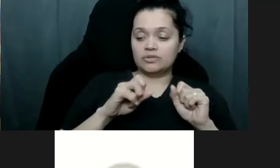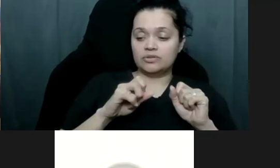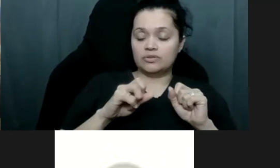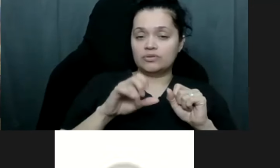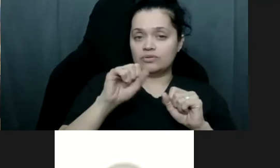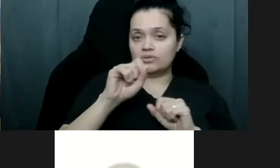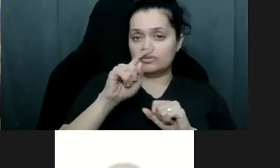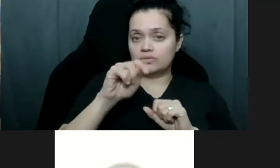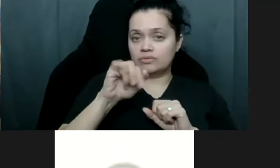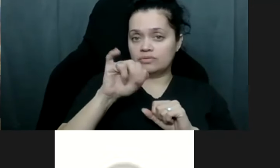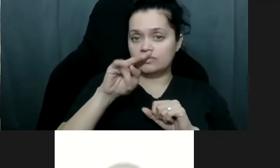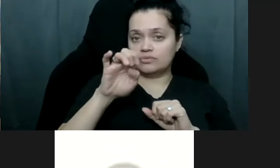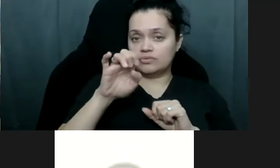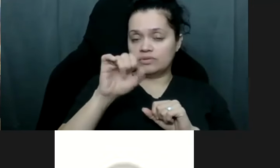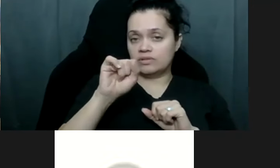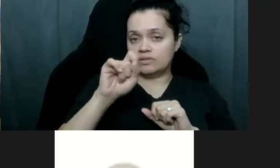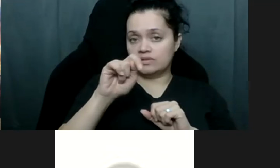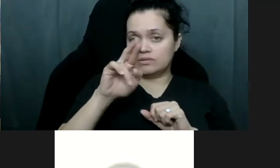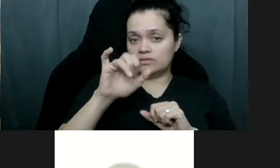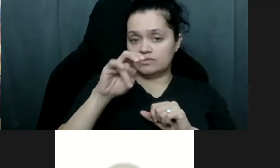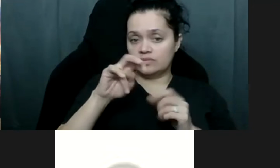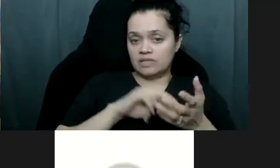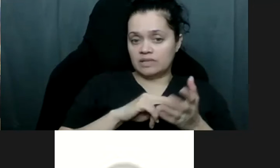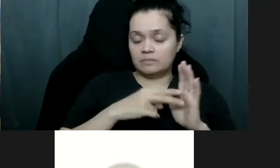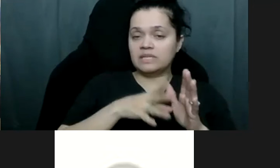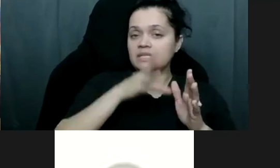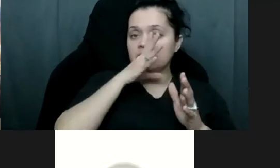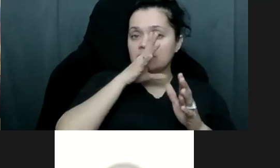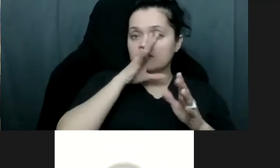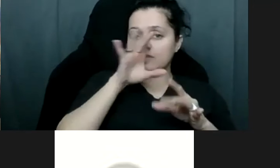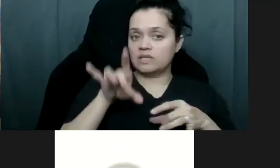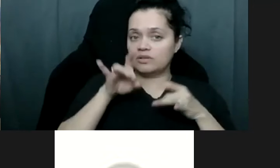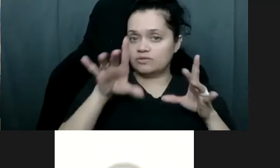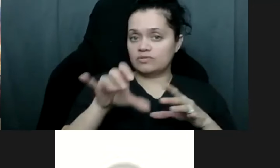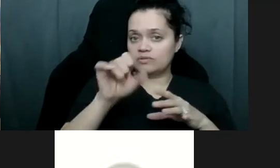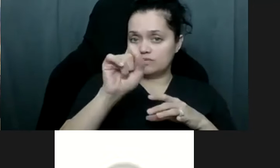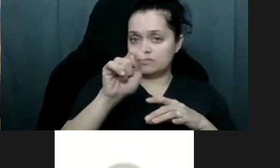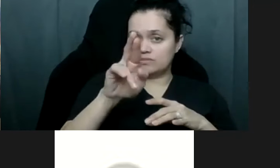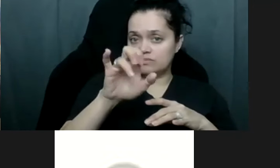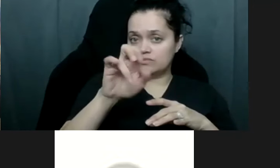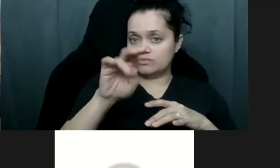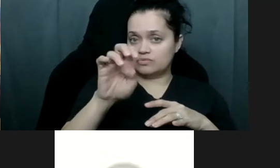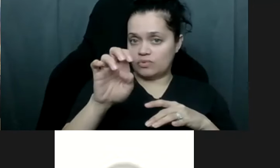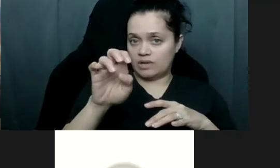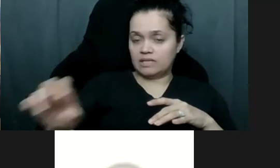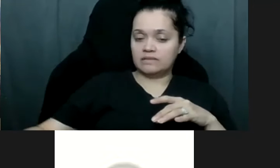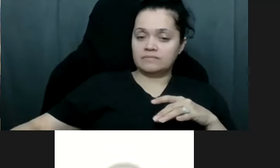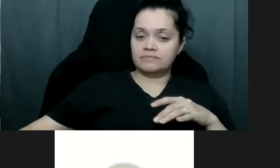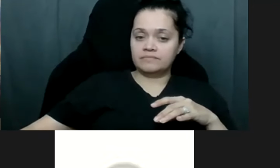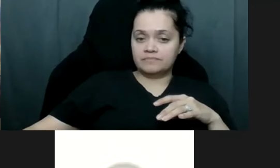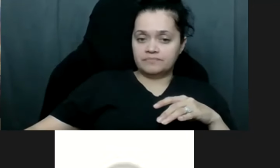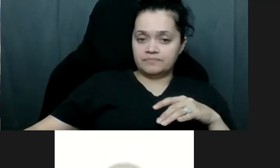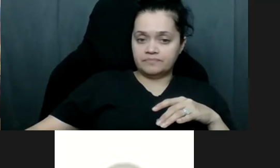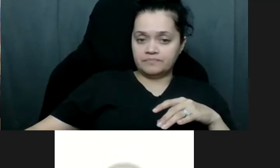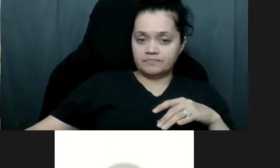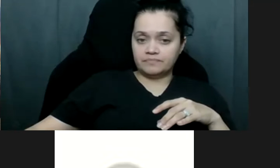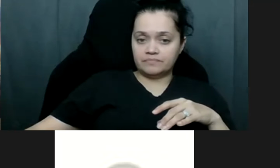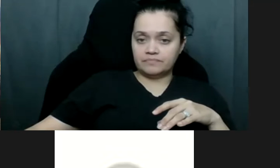strine. Strine means to speak Australian. Okay, another